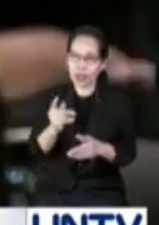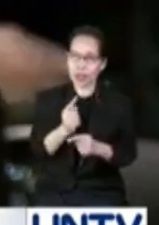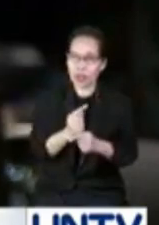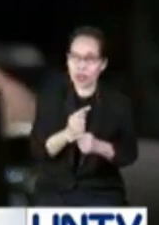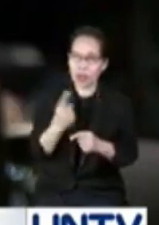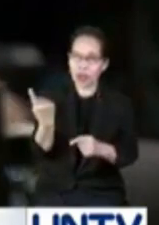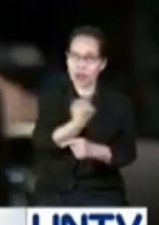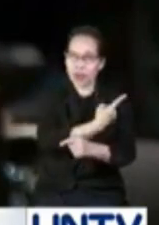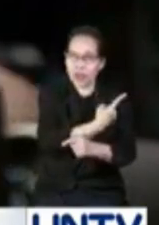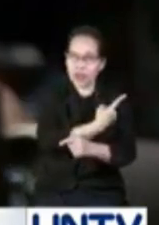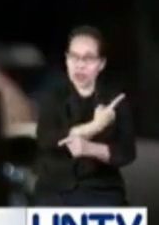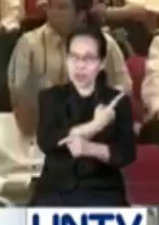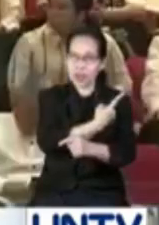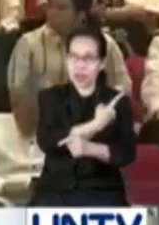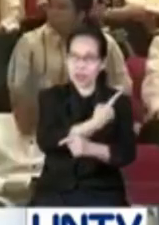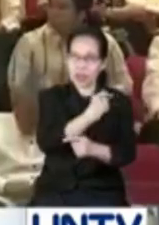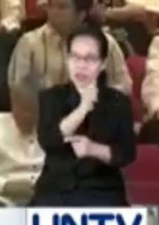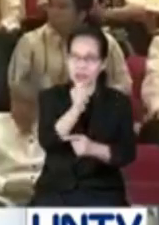be self-governing.